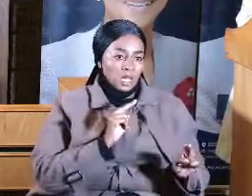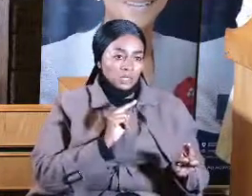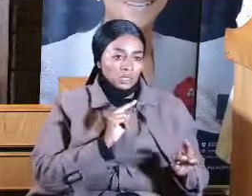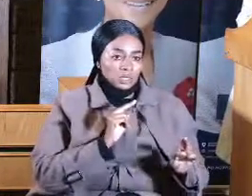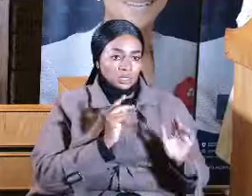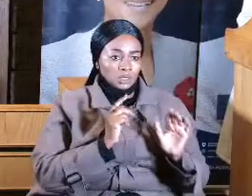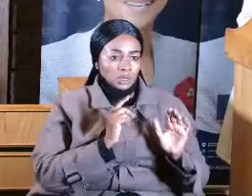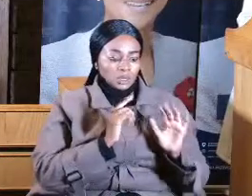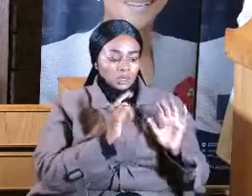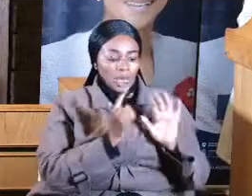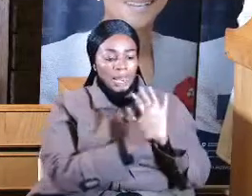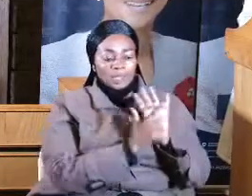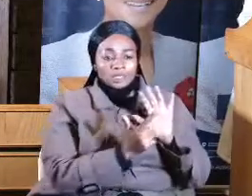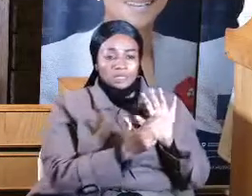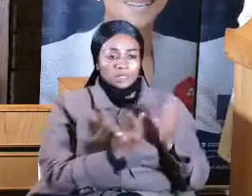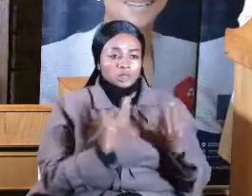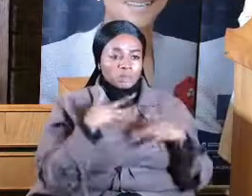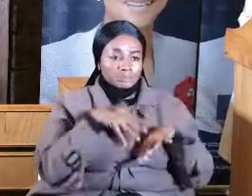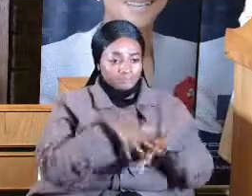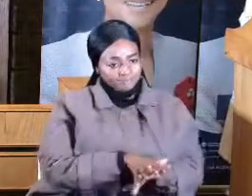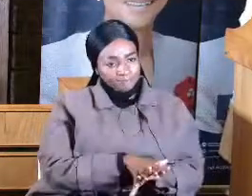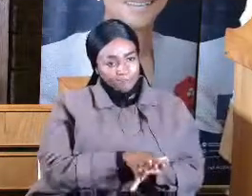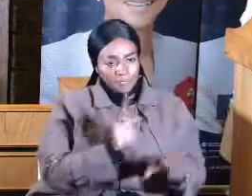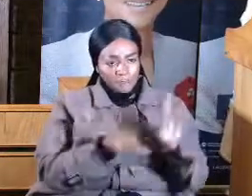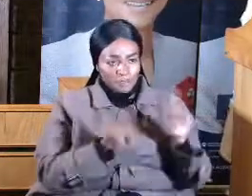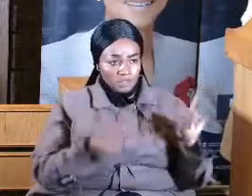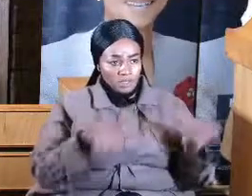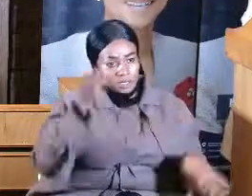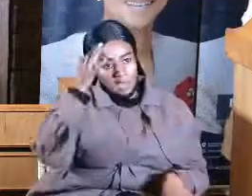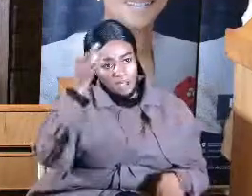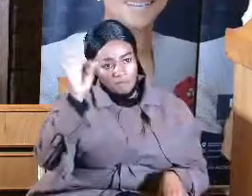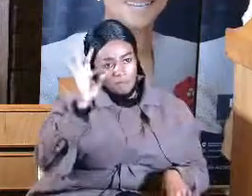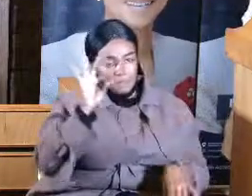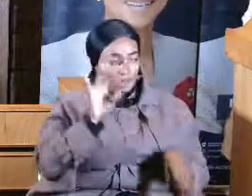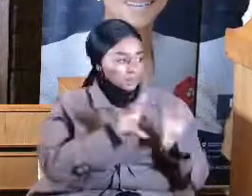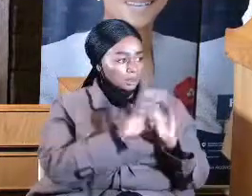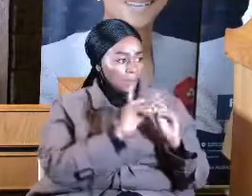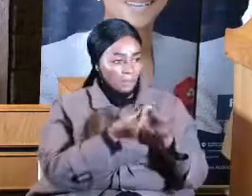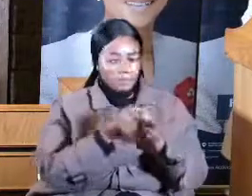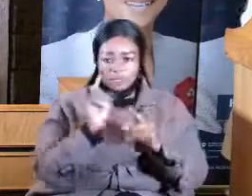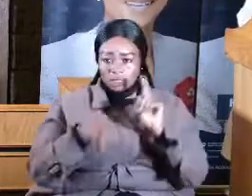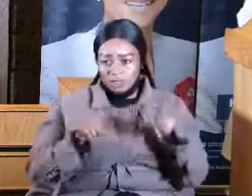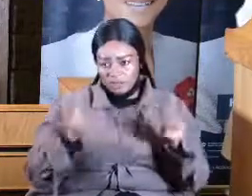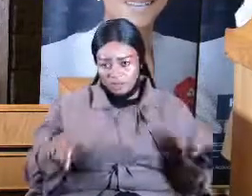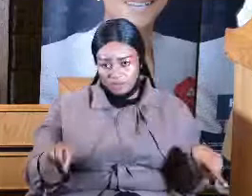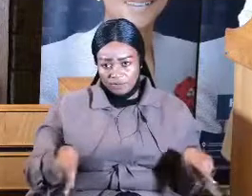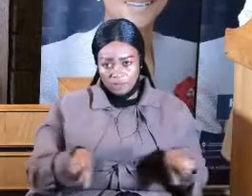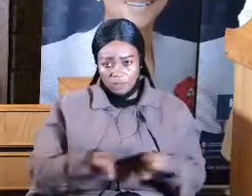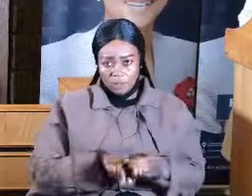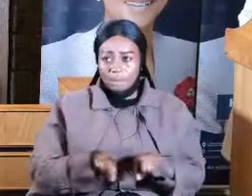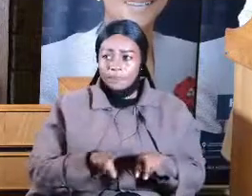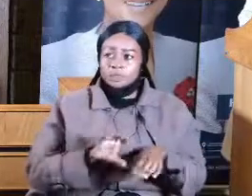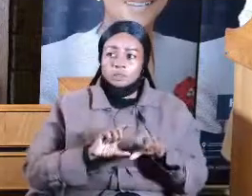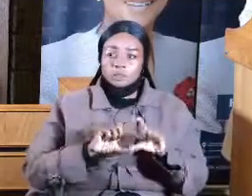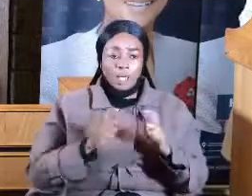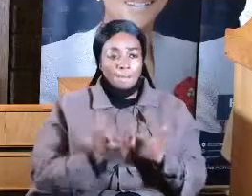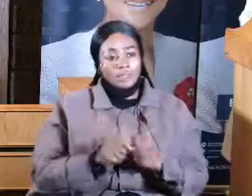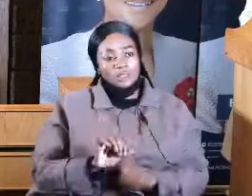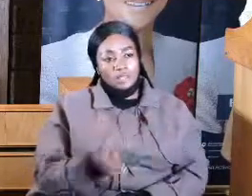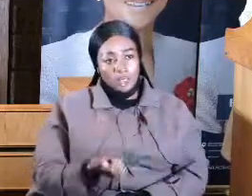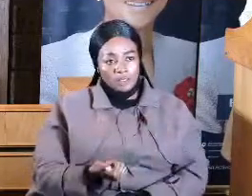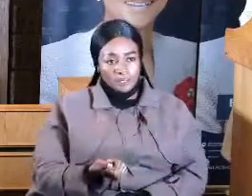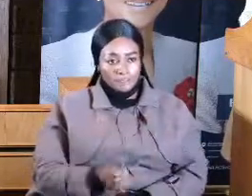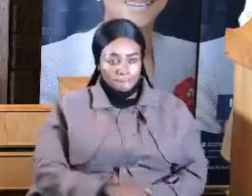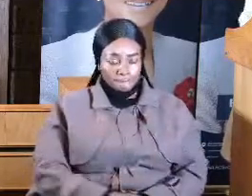and policies to be implemented by various government departments and entities and or